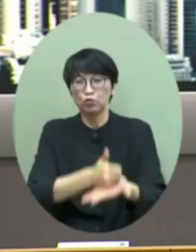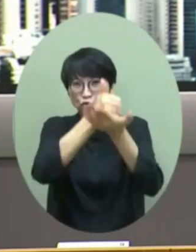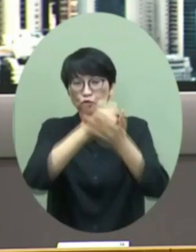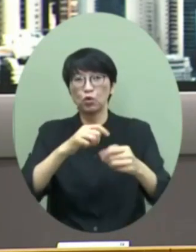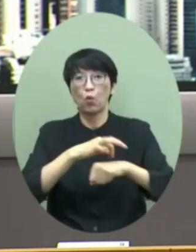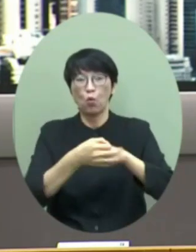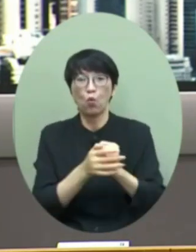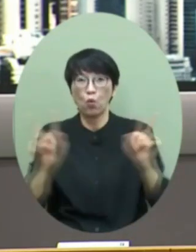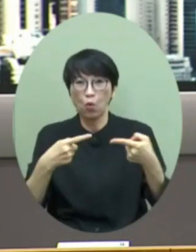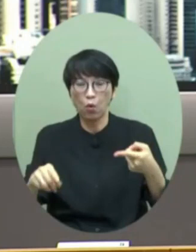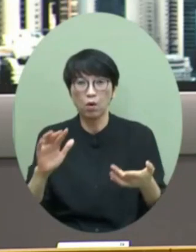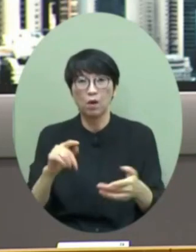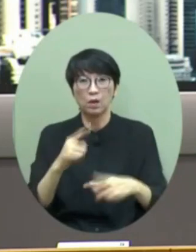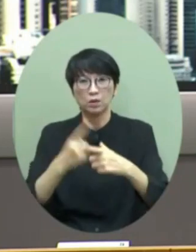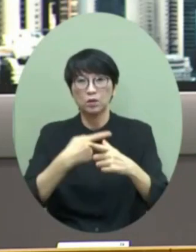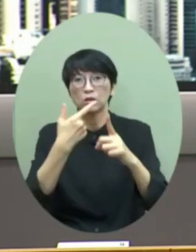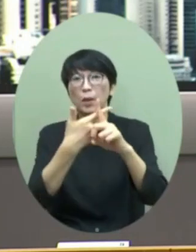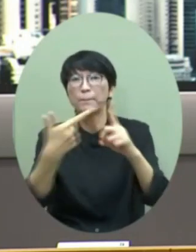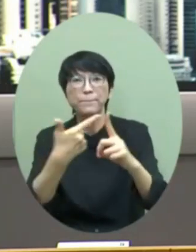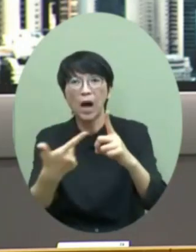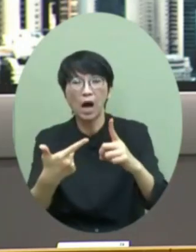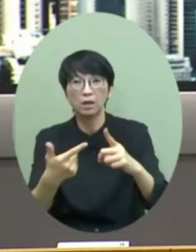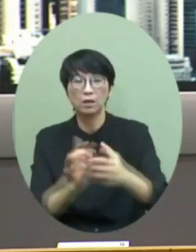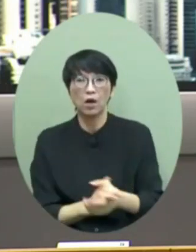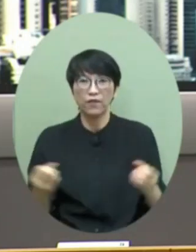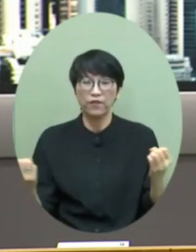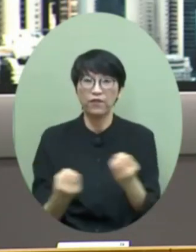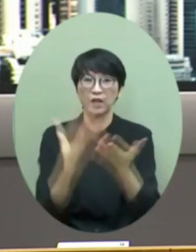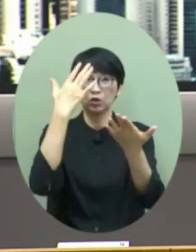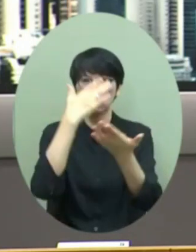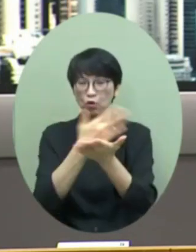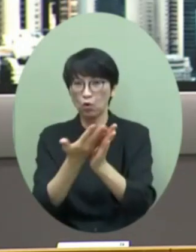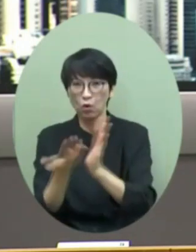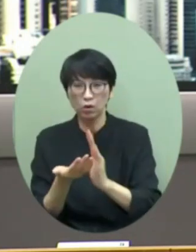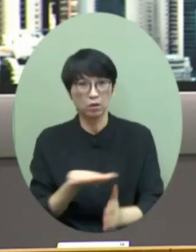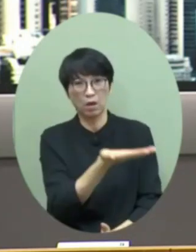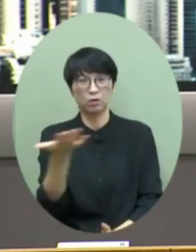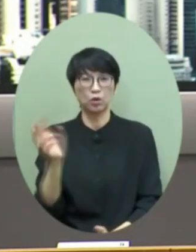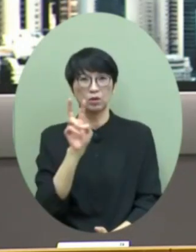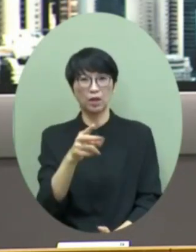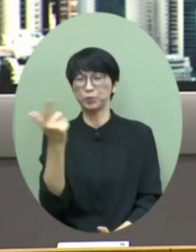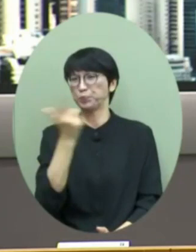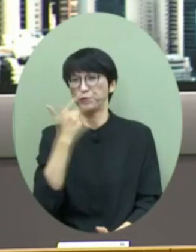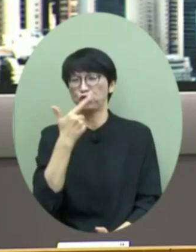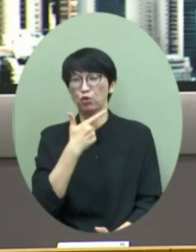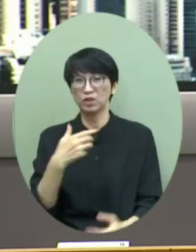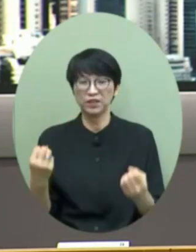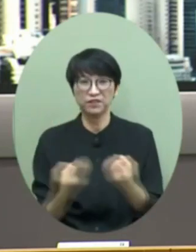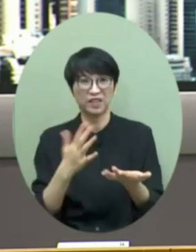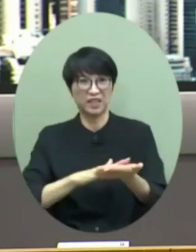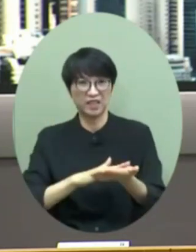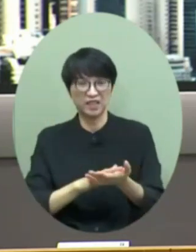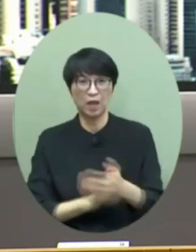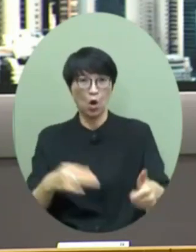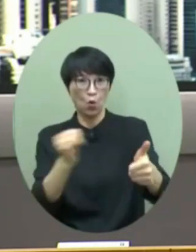Now, in Legislative Council, this is just a straightforward piece of legislation on respecting national anthem, but it took 18